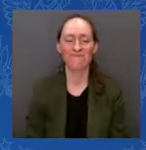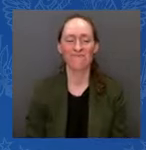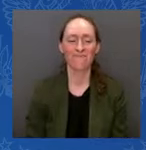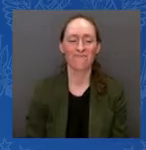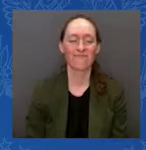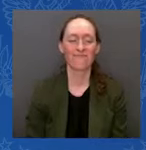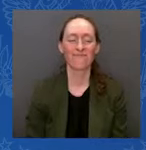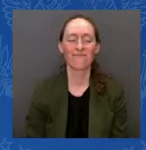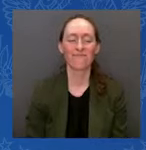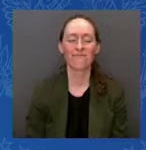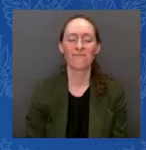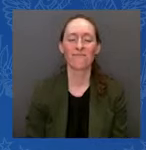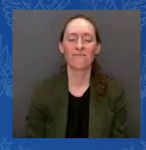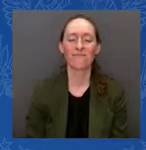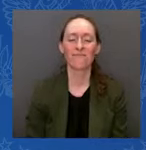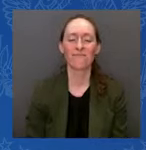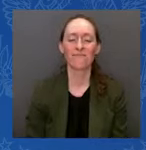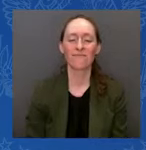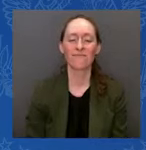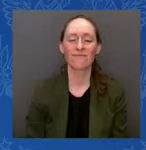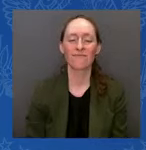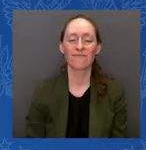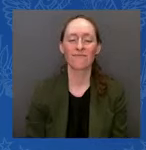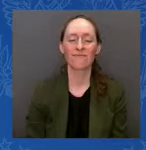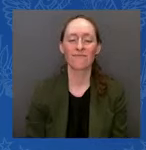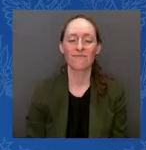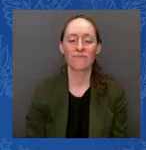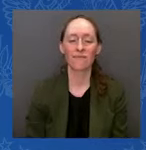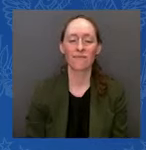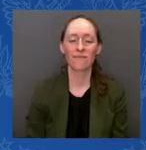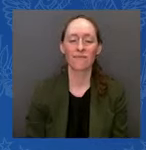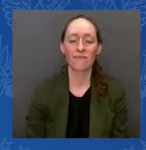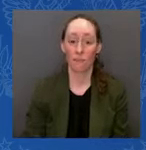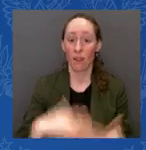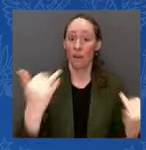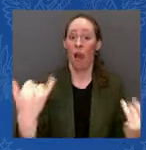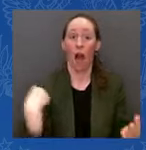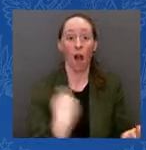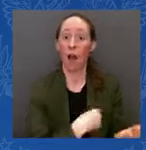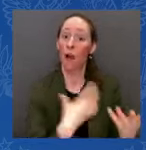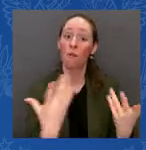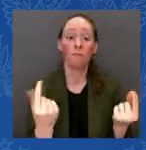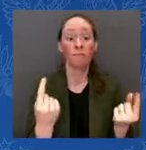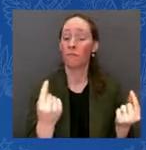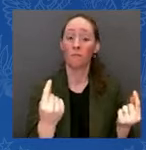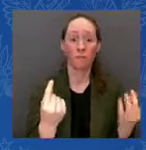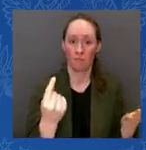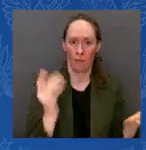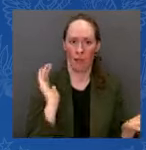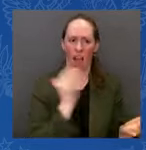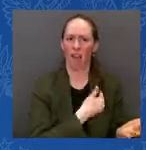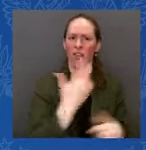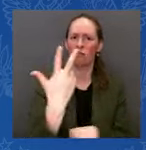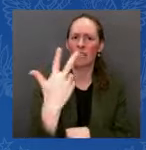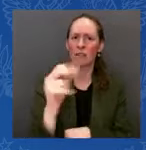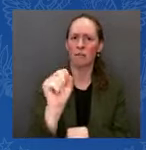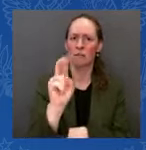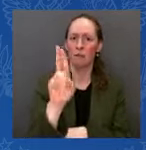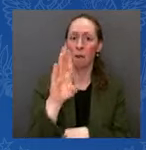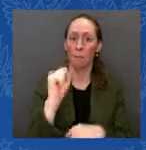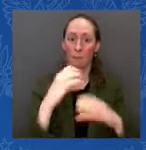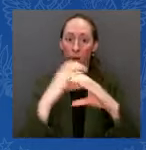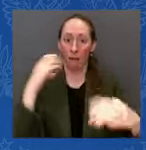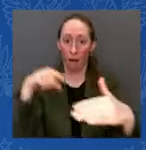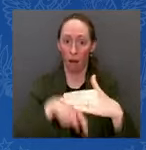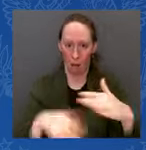Australia, with the potential to sell up to 2 more if needed, jump-starting their undersea capability a decade